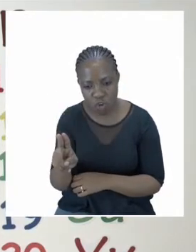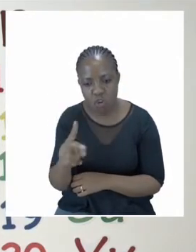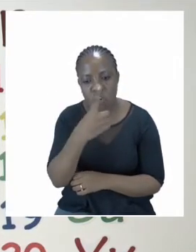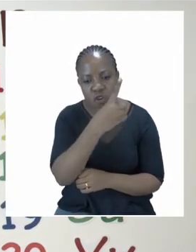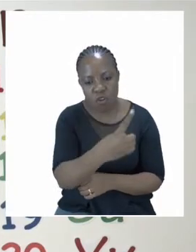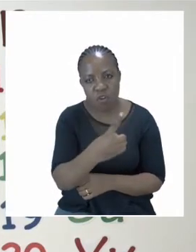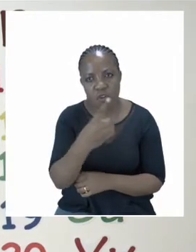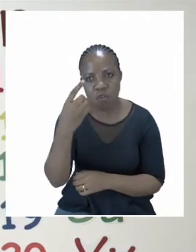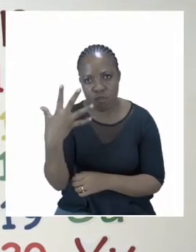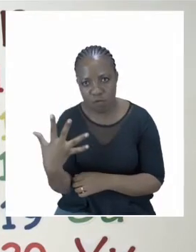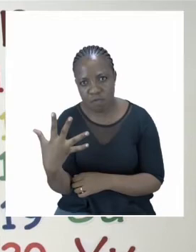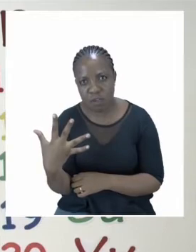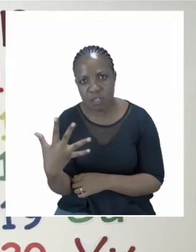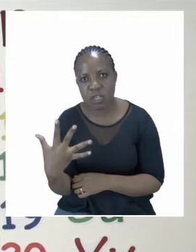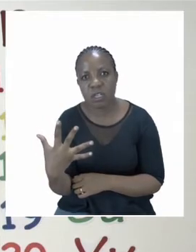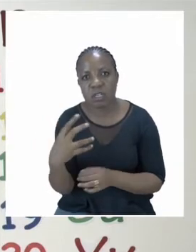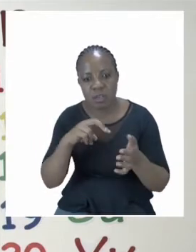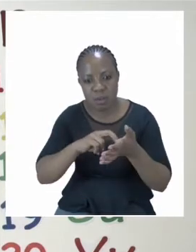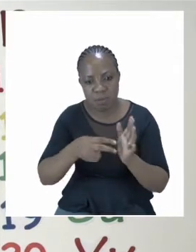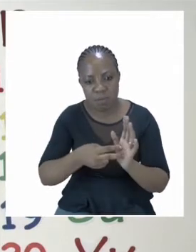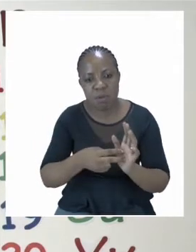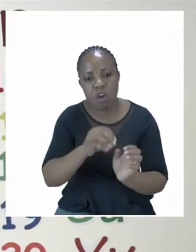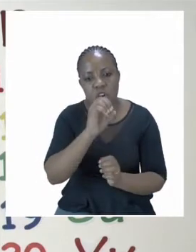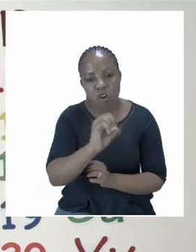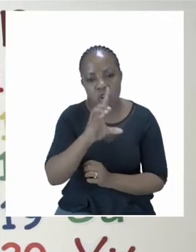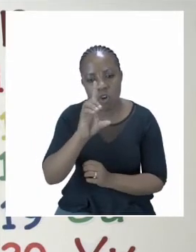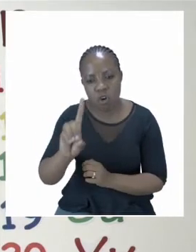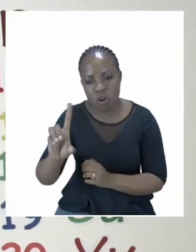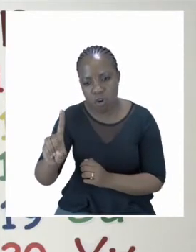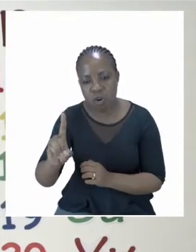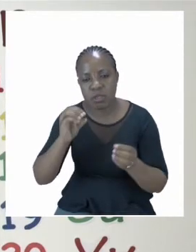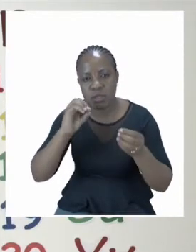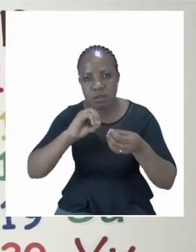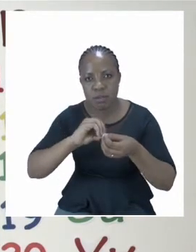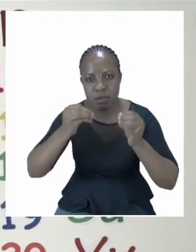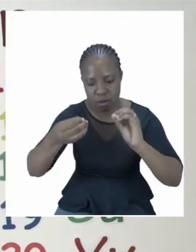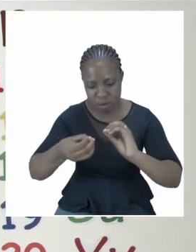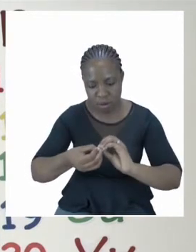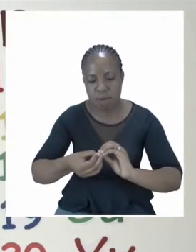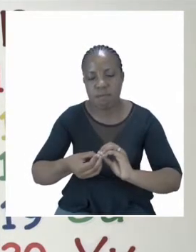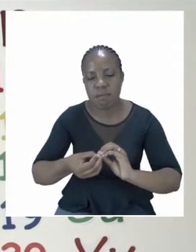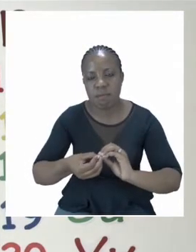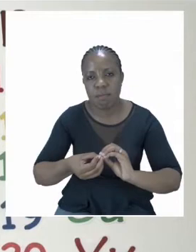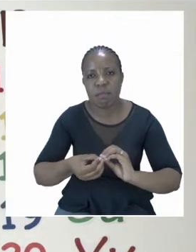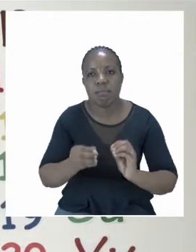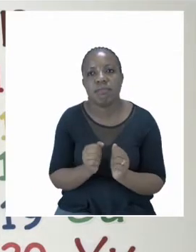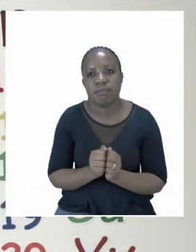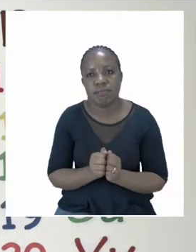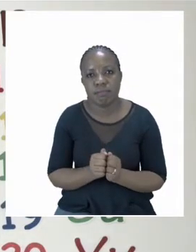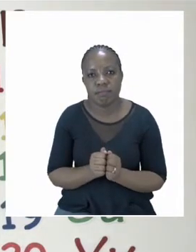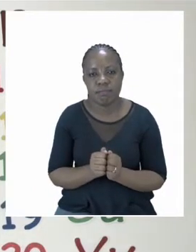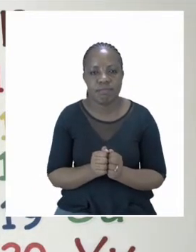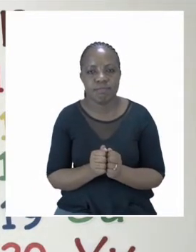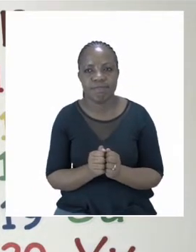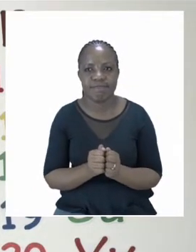the back number. So that means that 15 is an odd